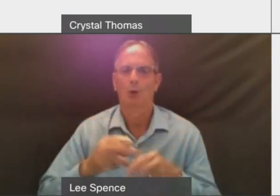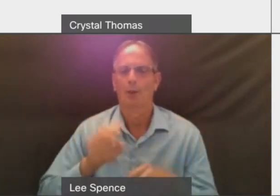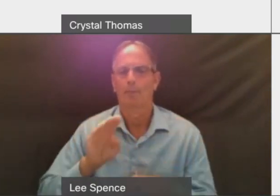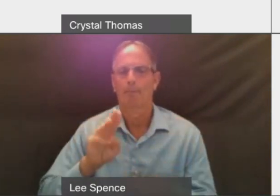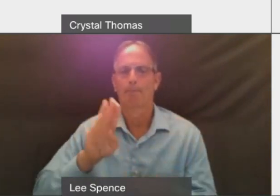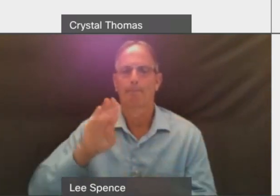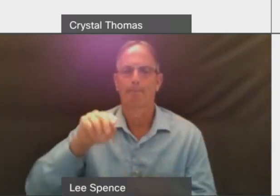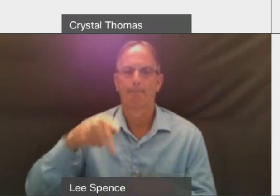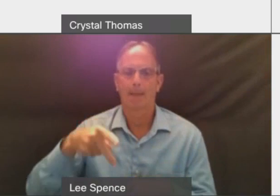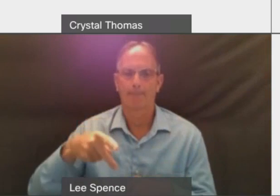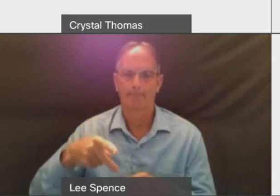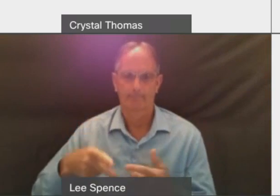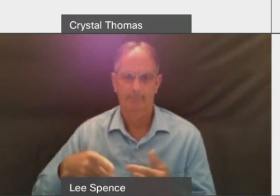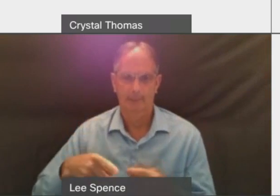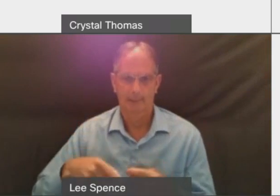estimates